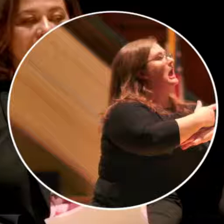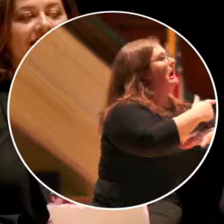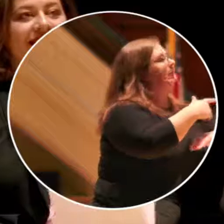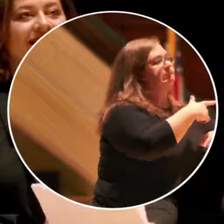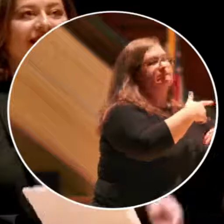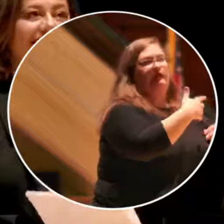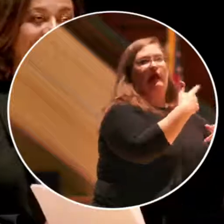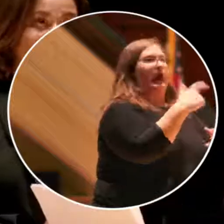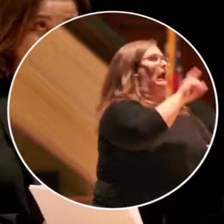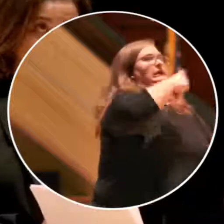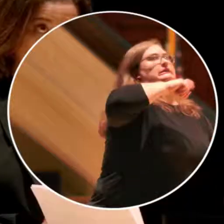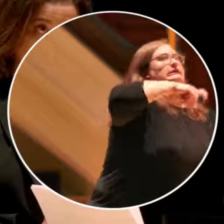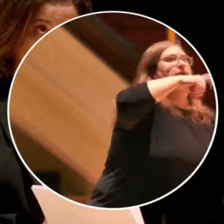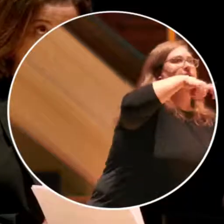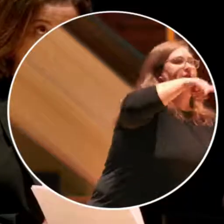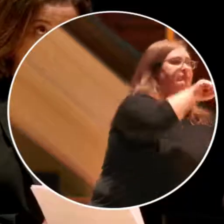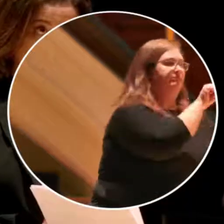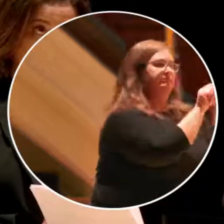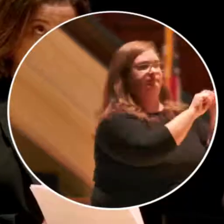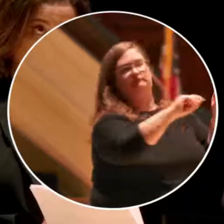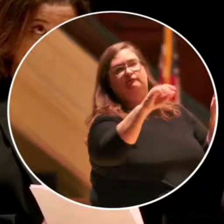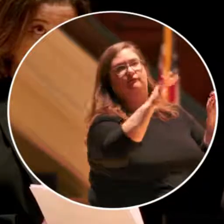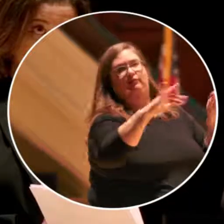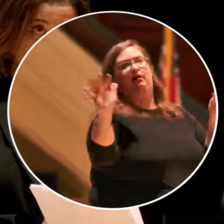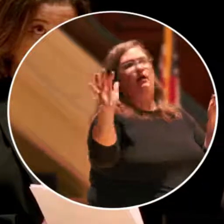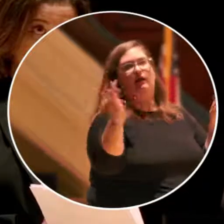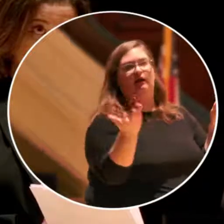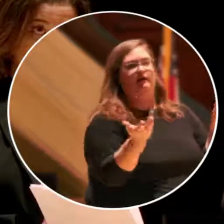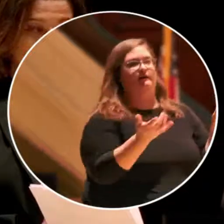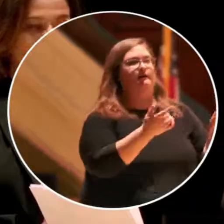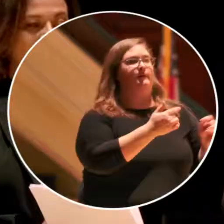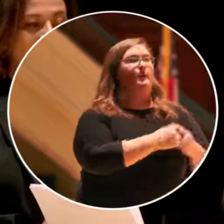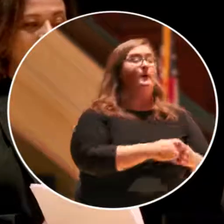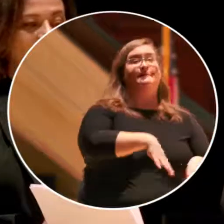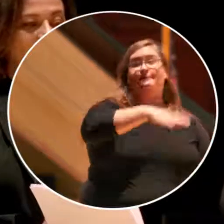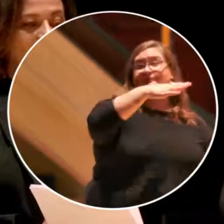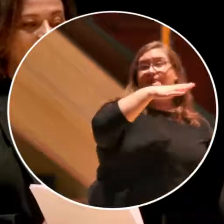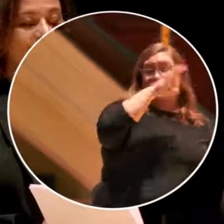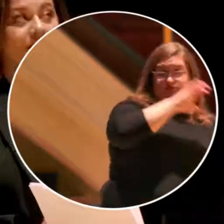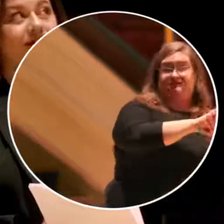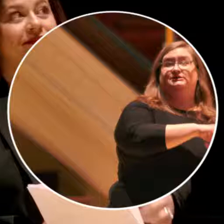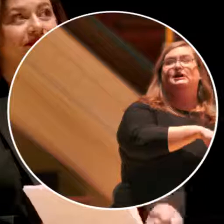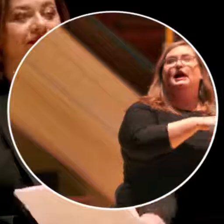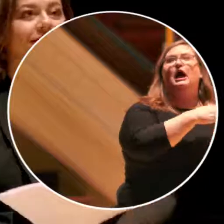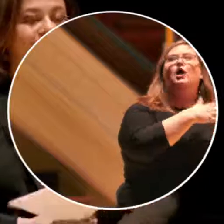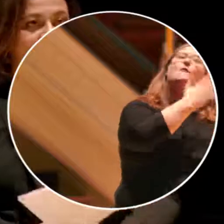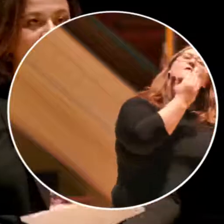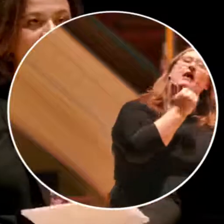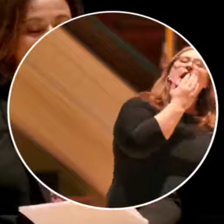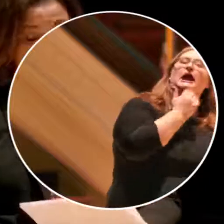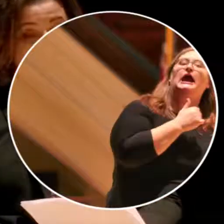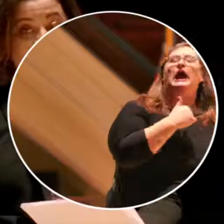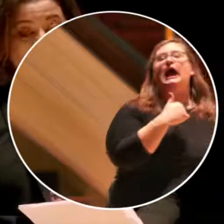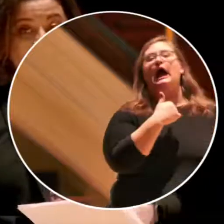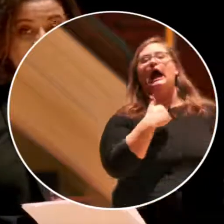text. Or honey, have you seen my, insert text